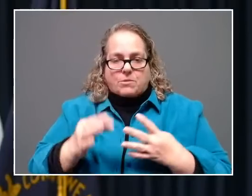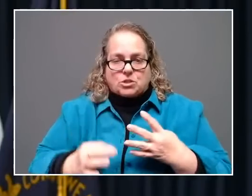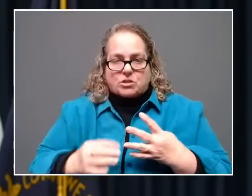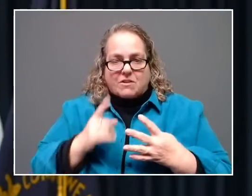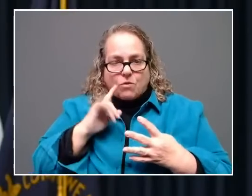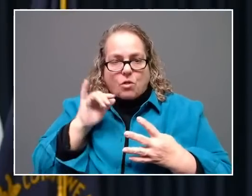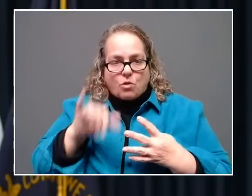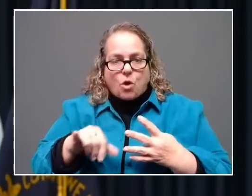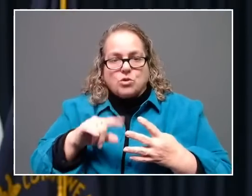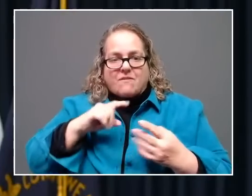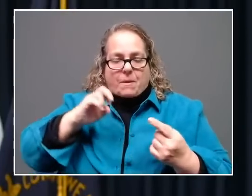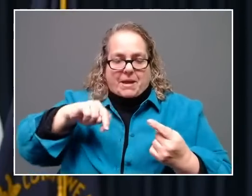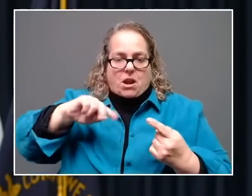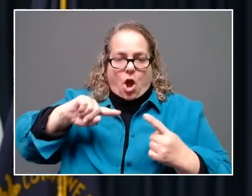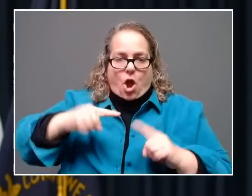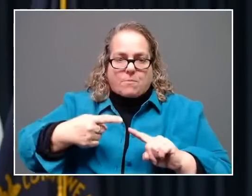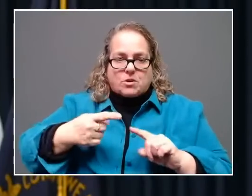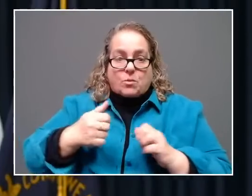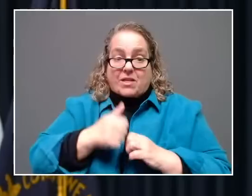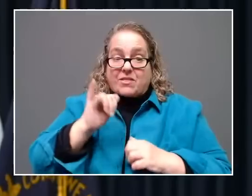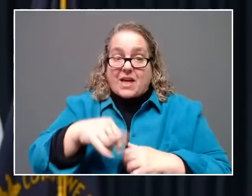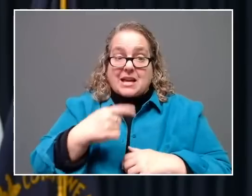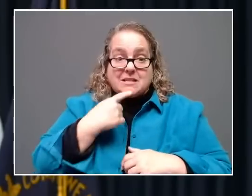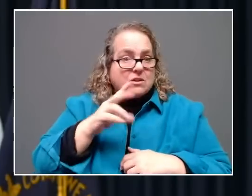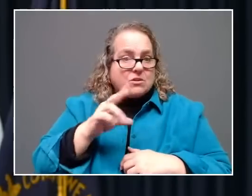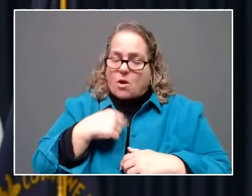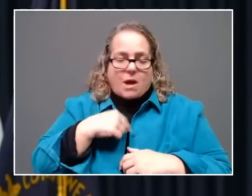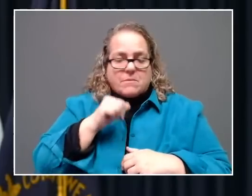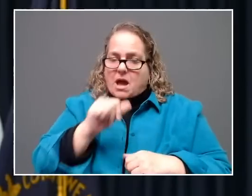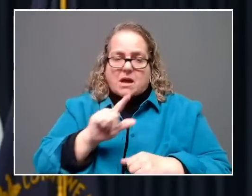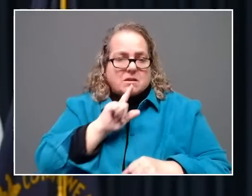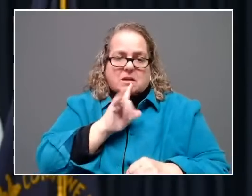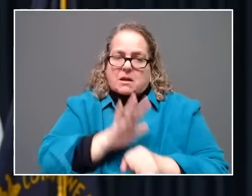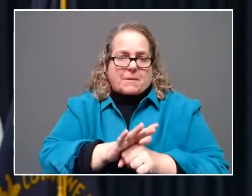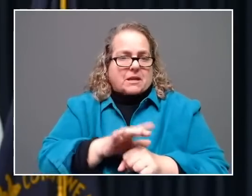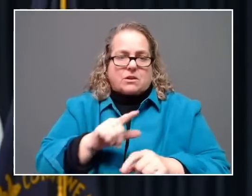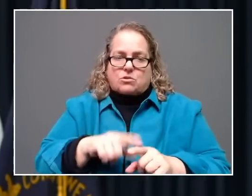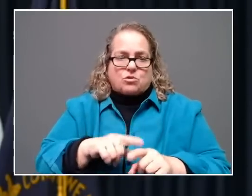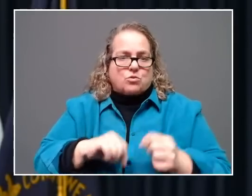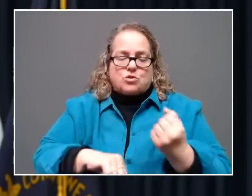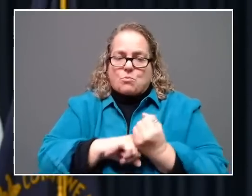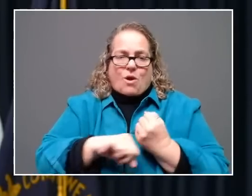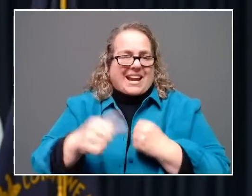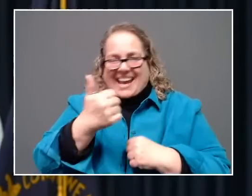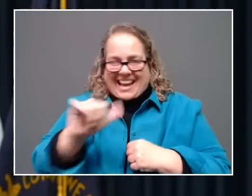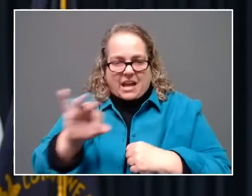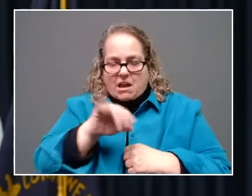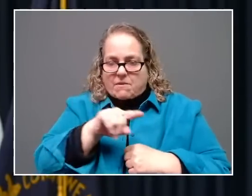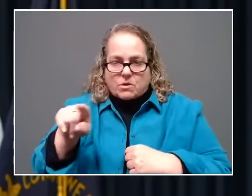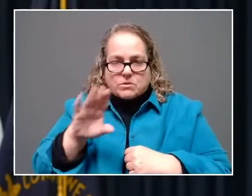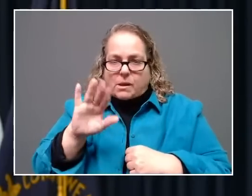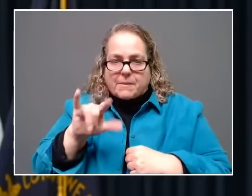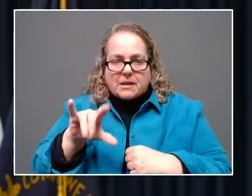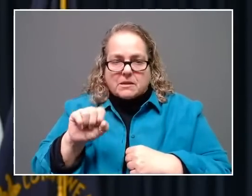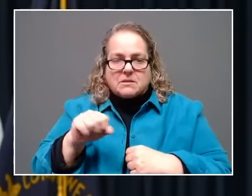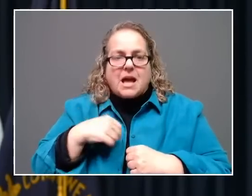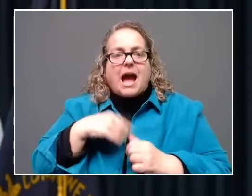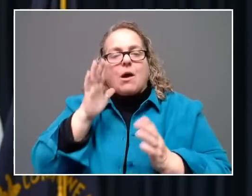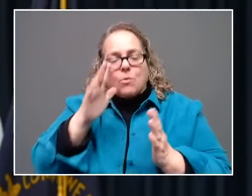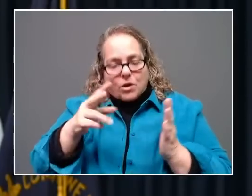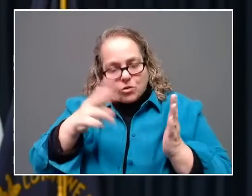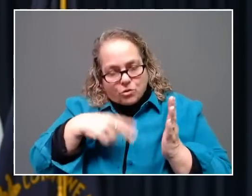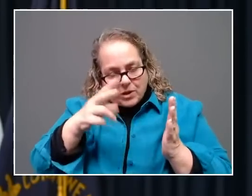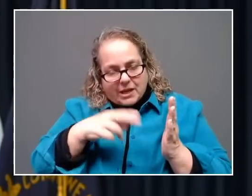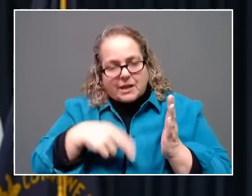harmed. With that said, no, I'm not committing to support any of these bills. We'll review each of them. I've had a